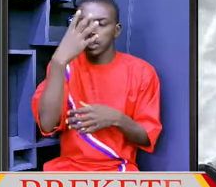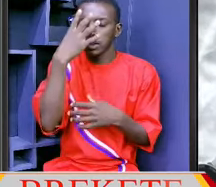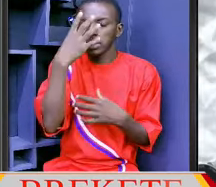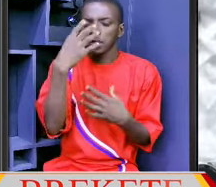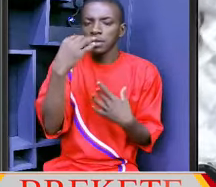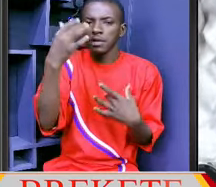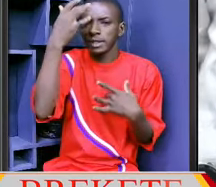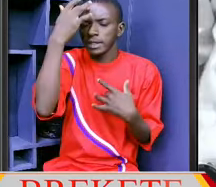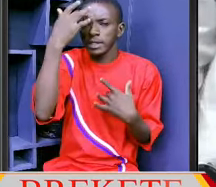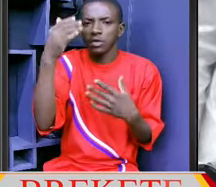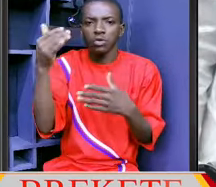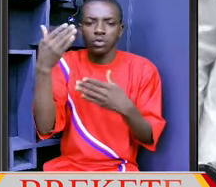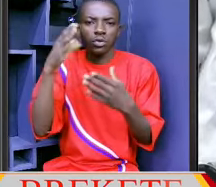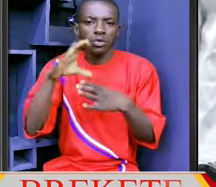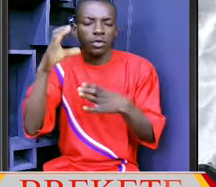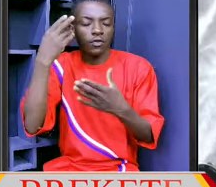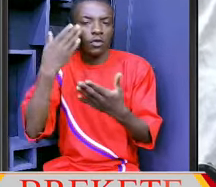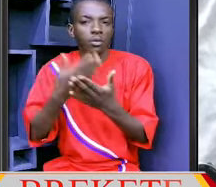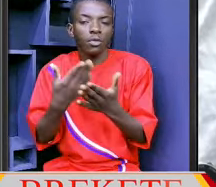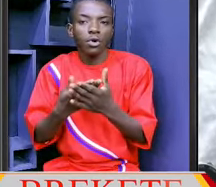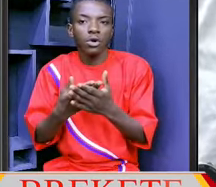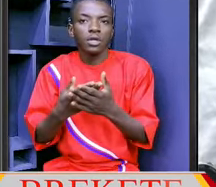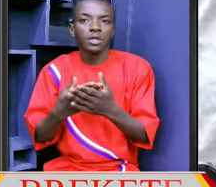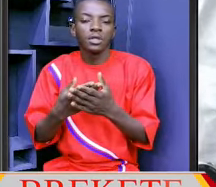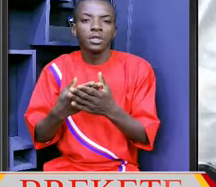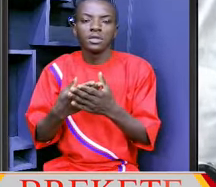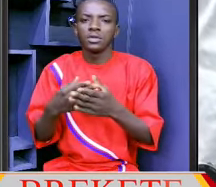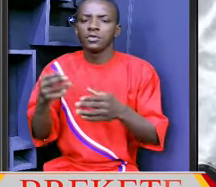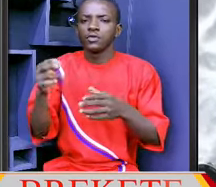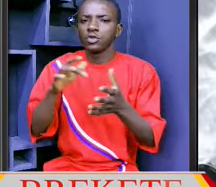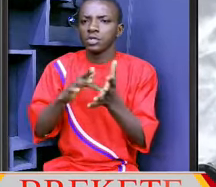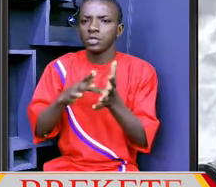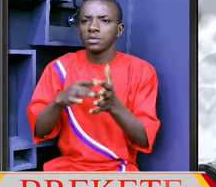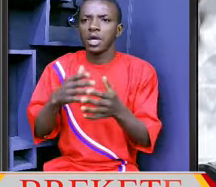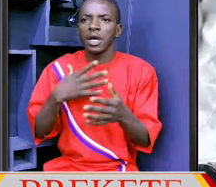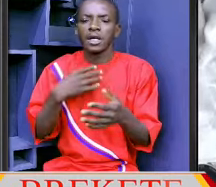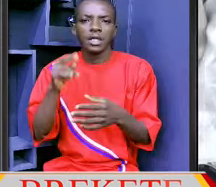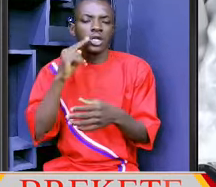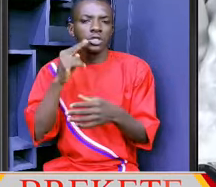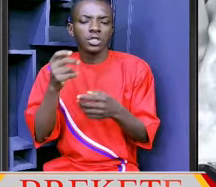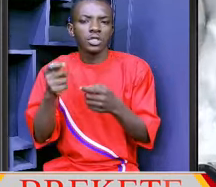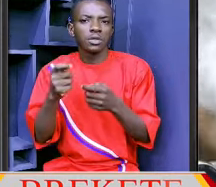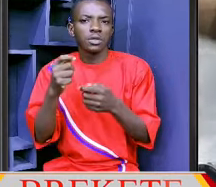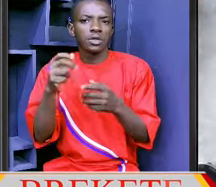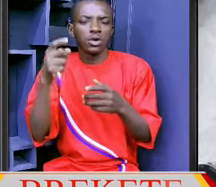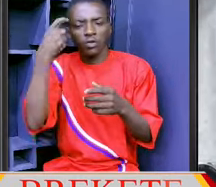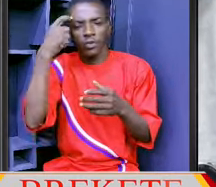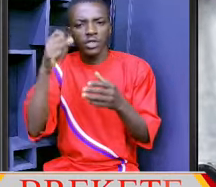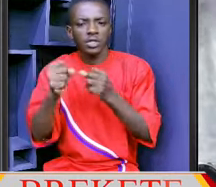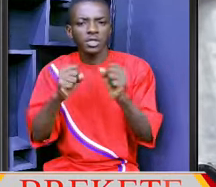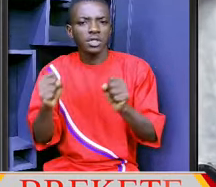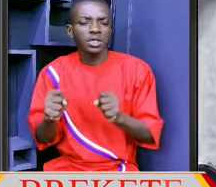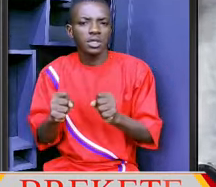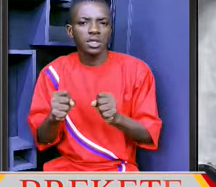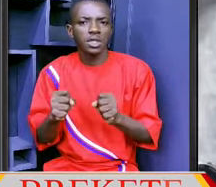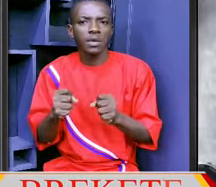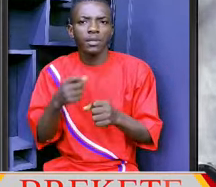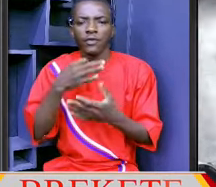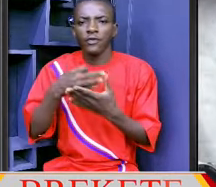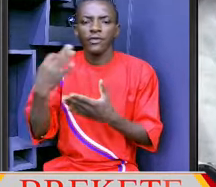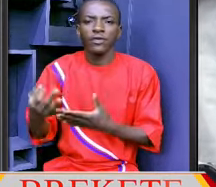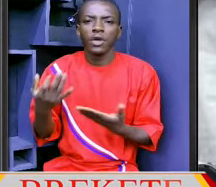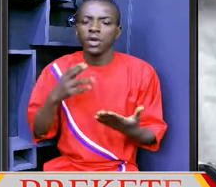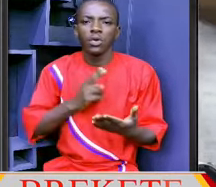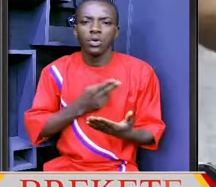looking for money for treatment. And the Nigerian government system has failed us. She, as a Nigerian, her mother,